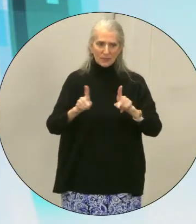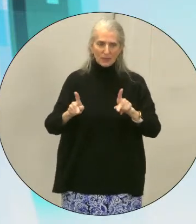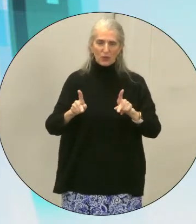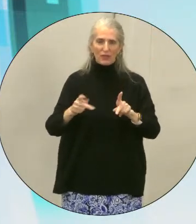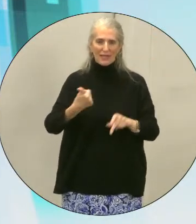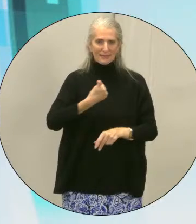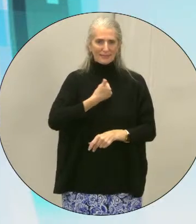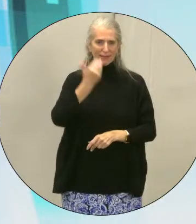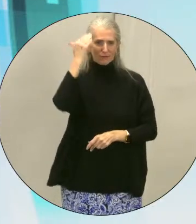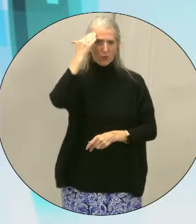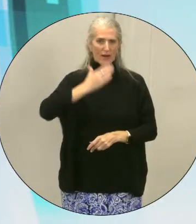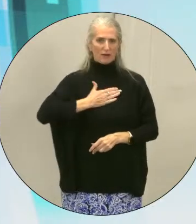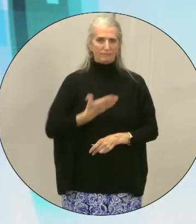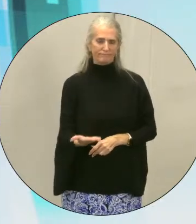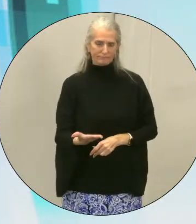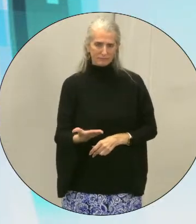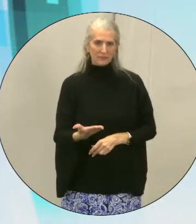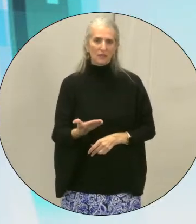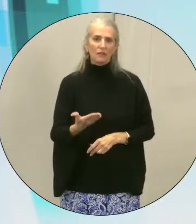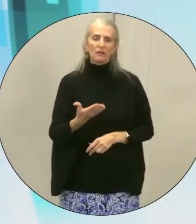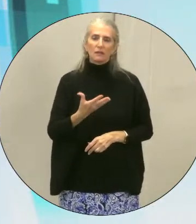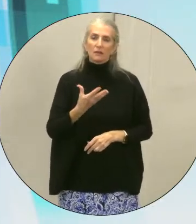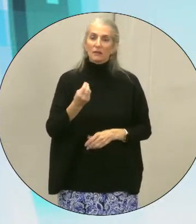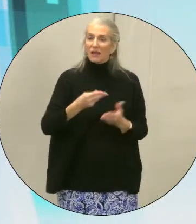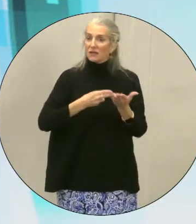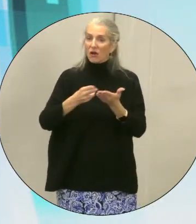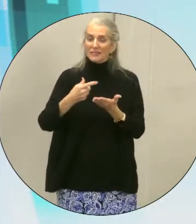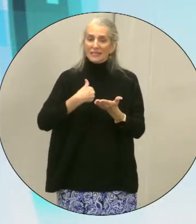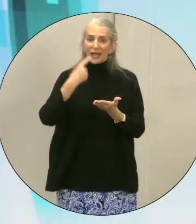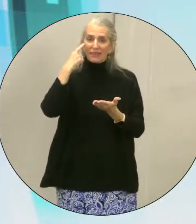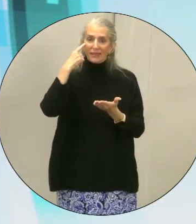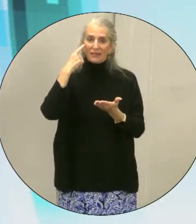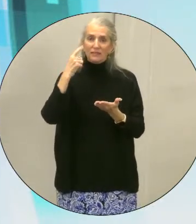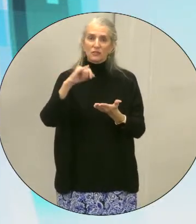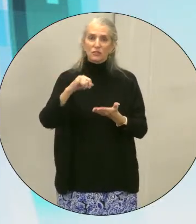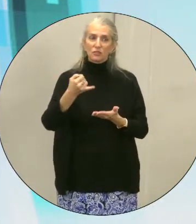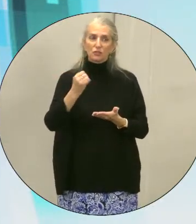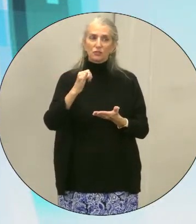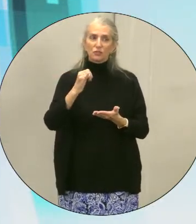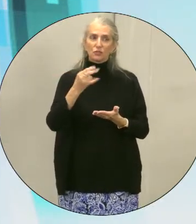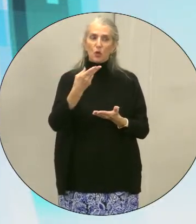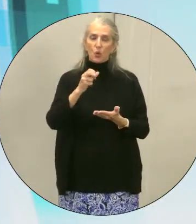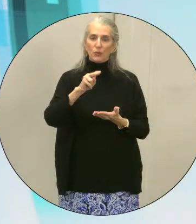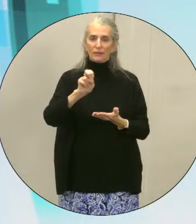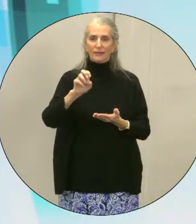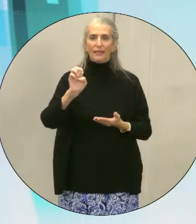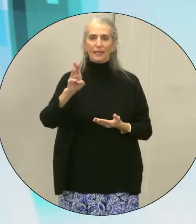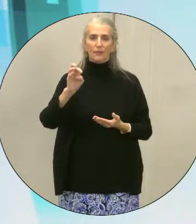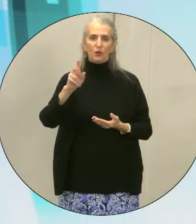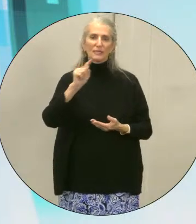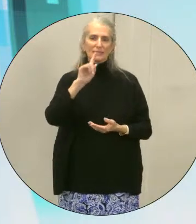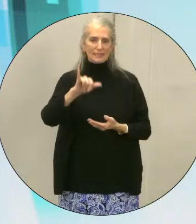self-aware. And honestly, I think that Joan Ebert is that person. As everybody said, she's ready to go day